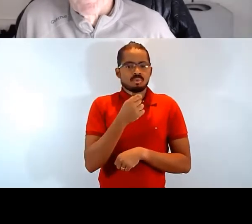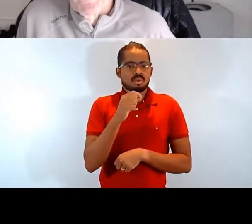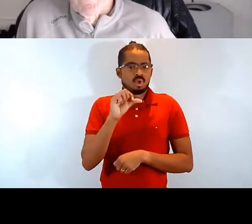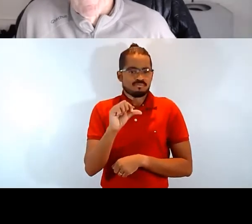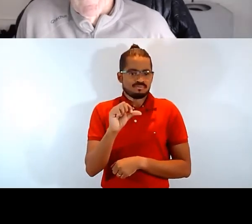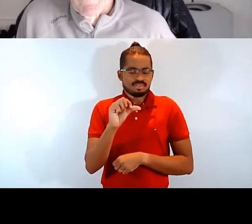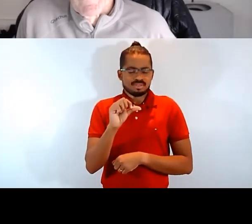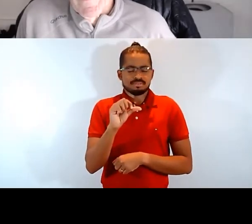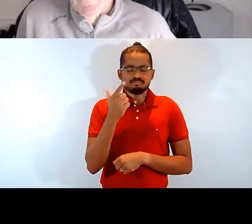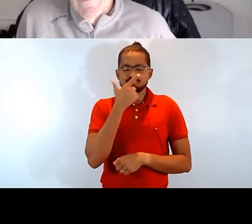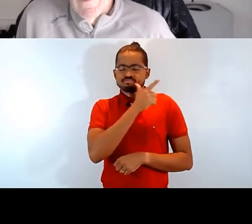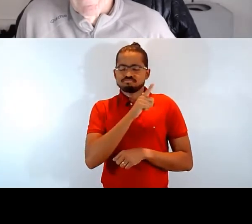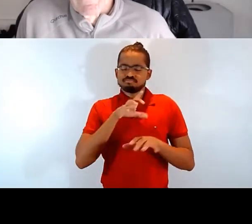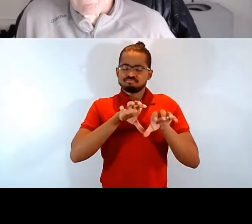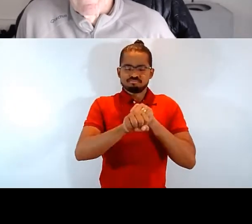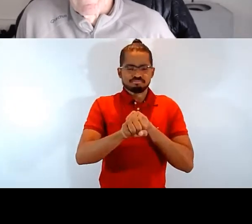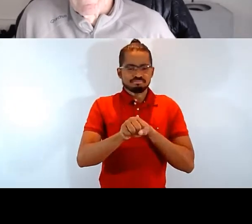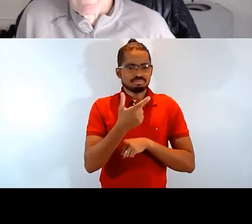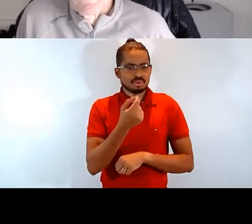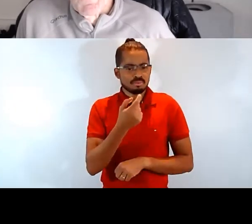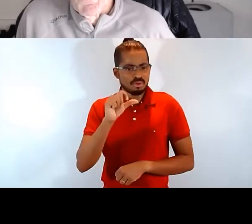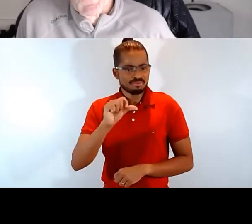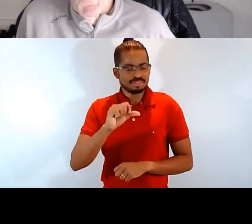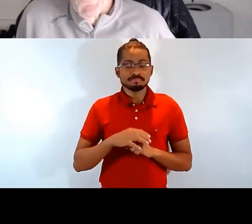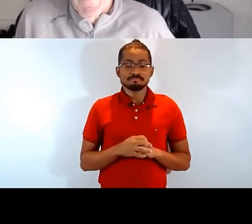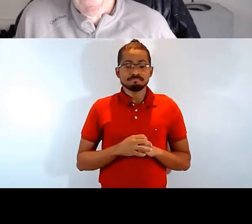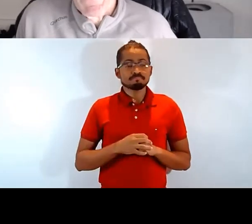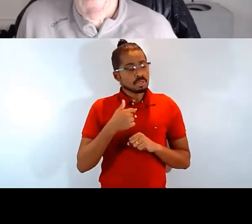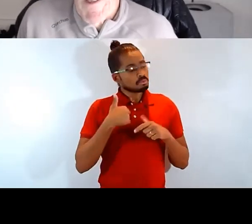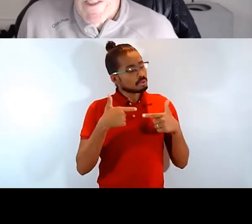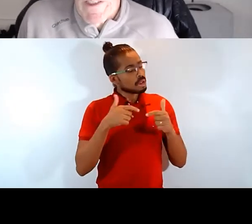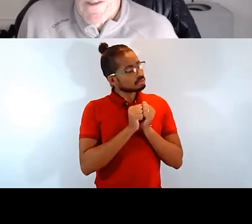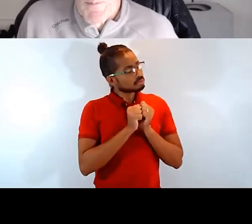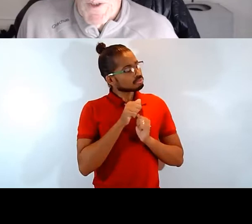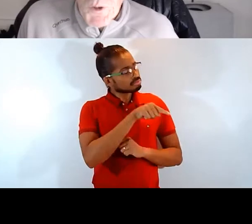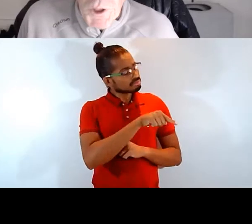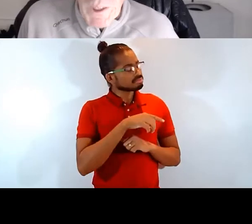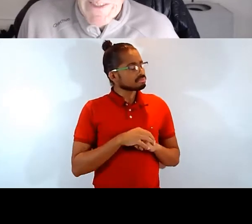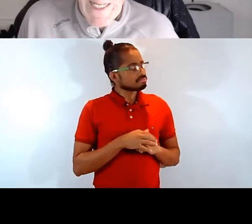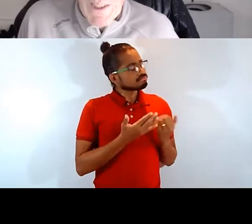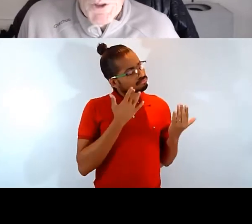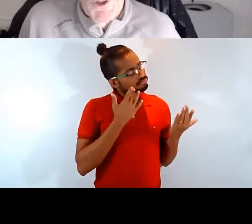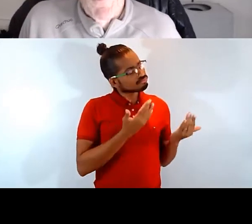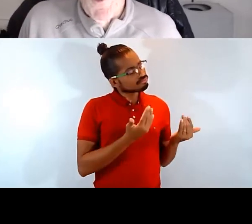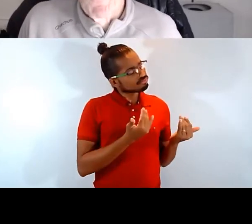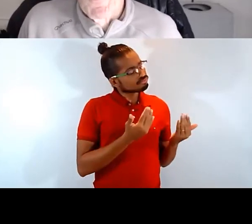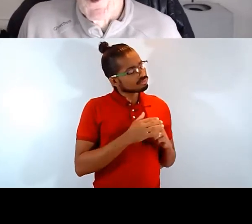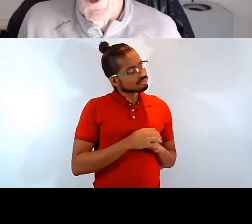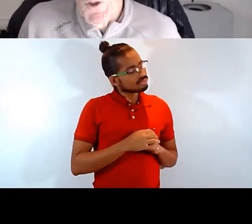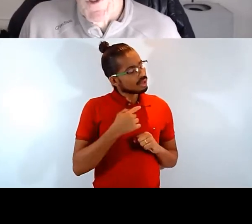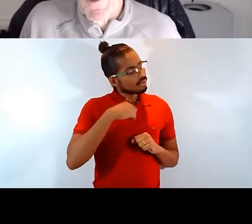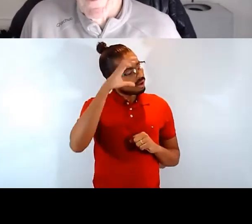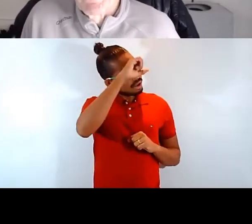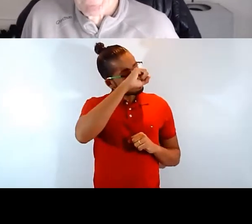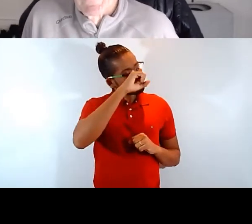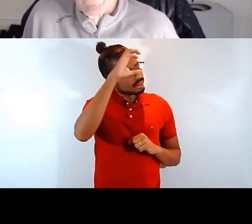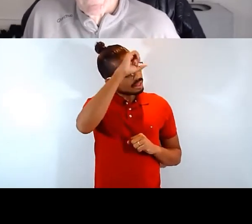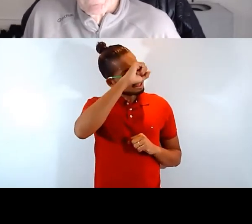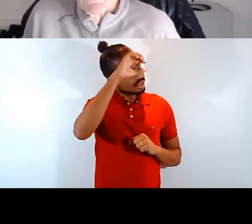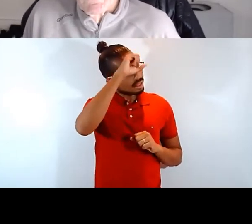her, and I didn't know anything about the technicalities of conference